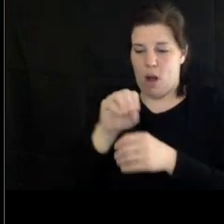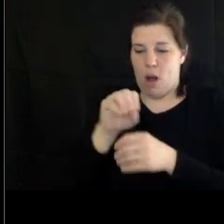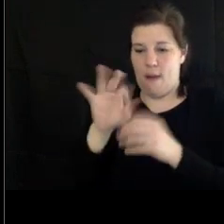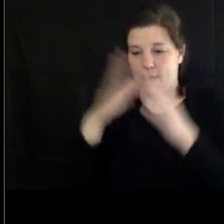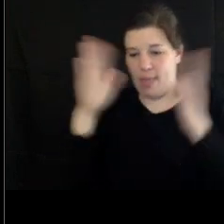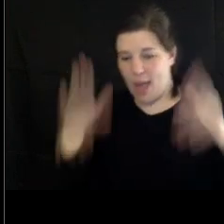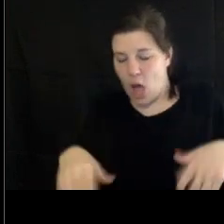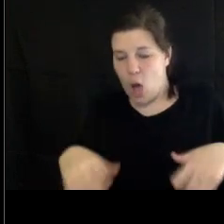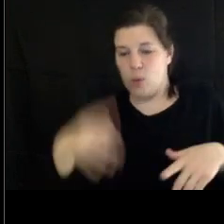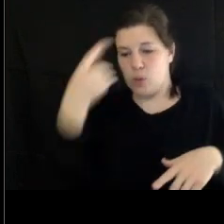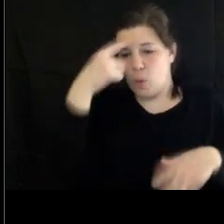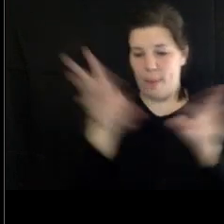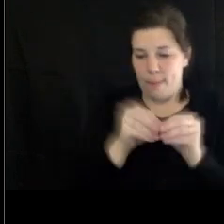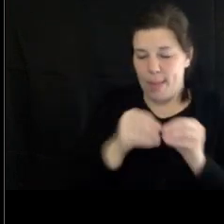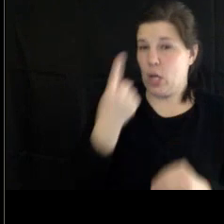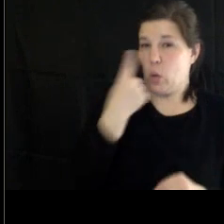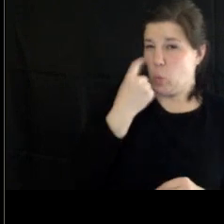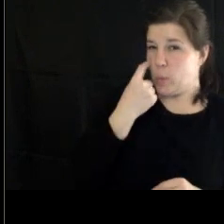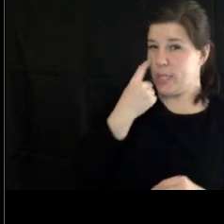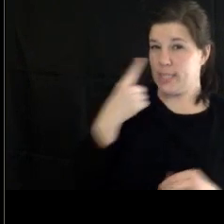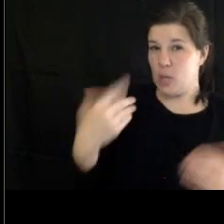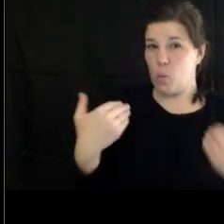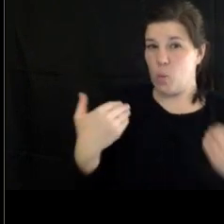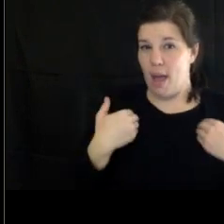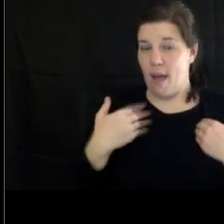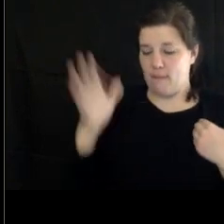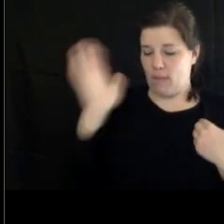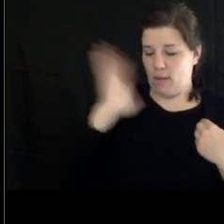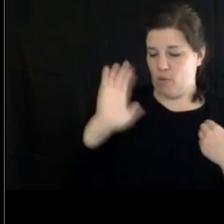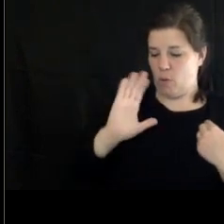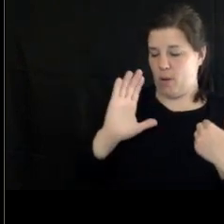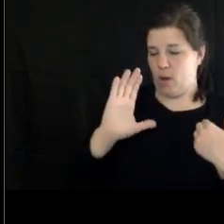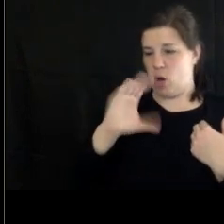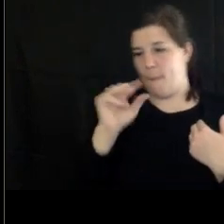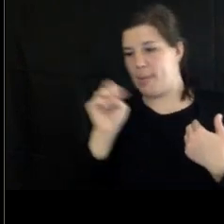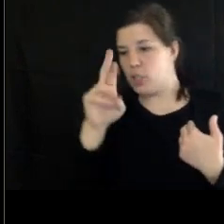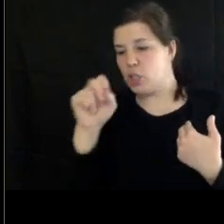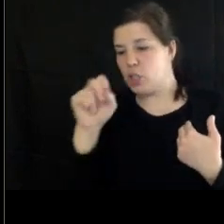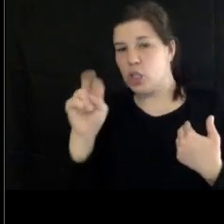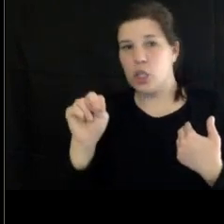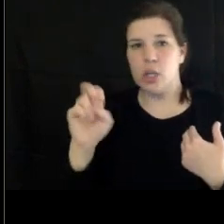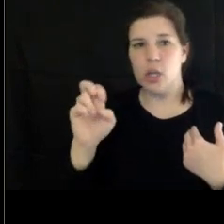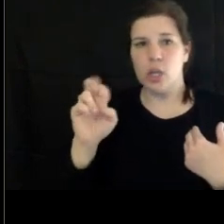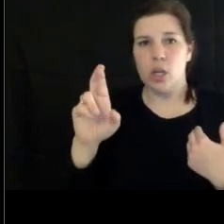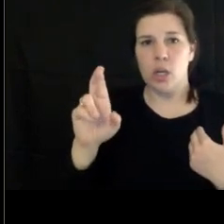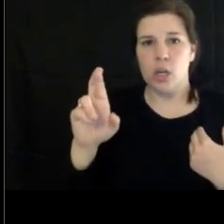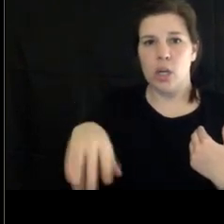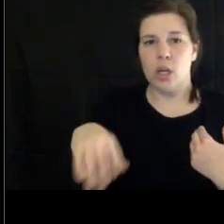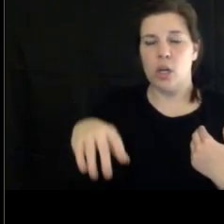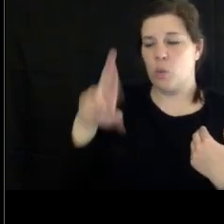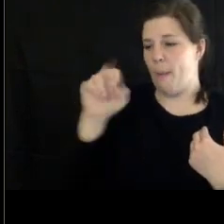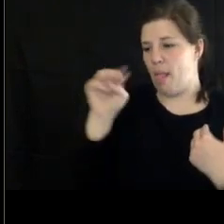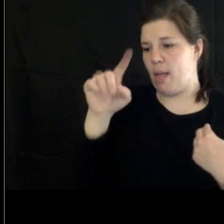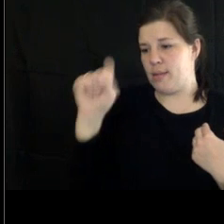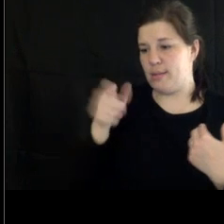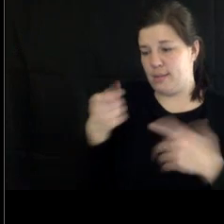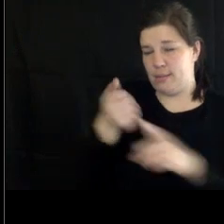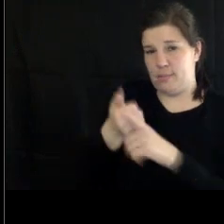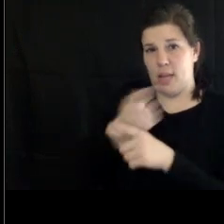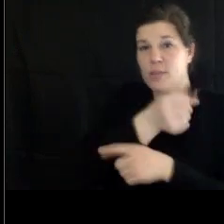Committee. Previously, we have former Commissioner Romulus as the appointed representative. And as an alternative, we